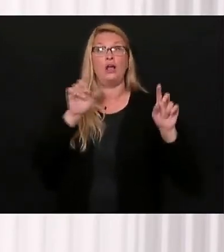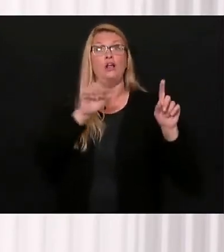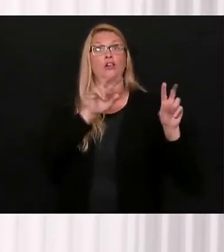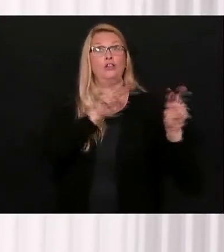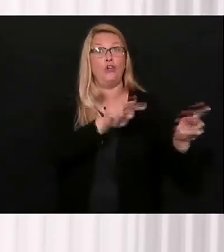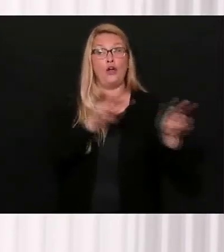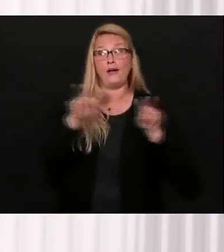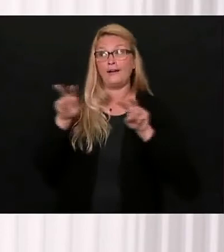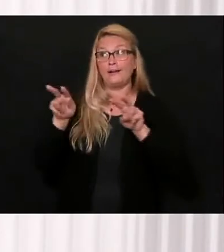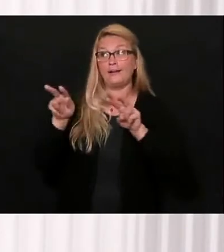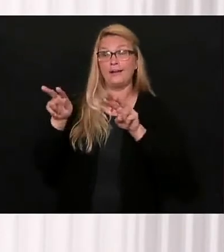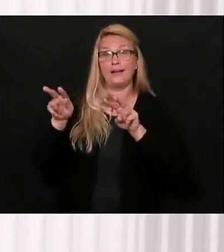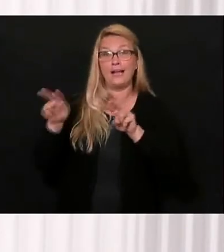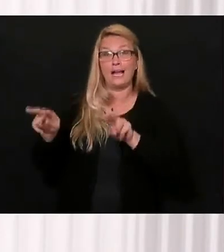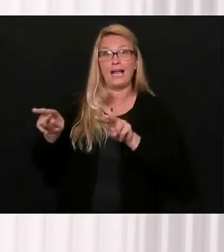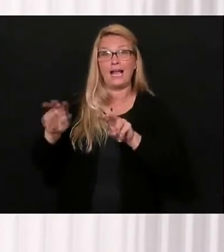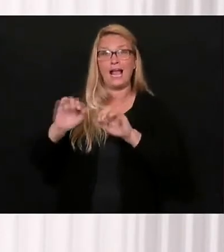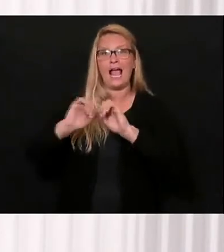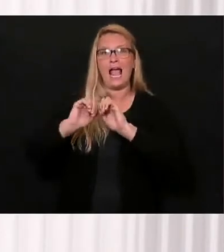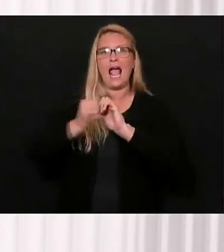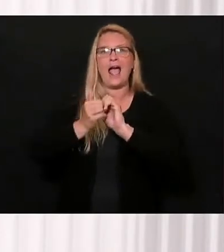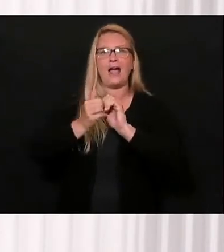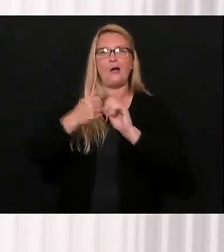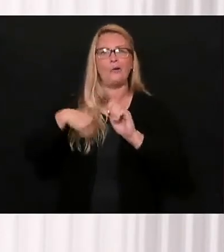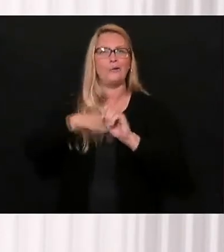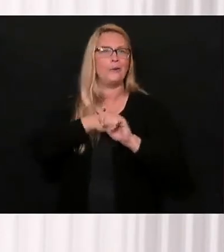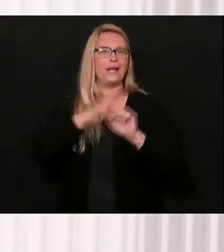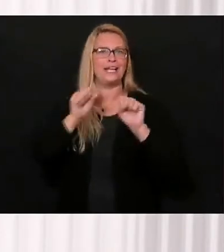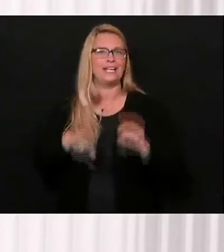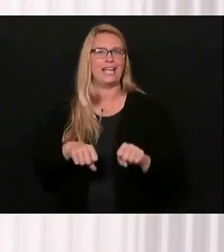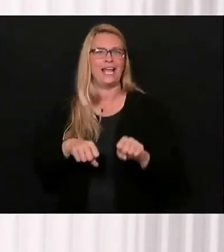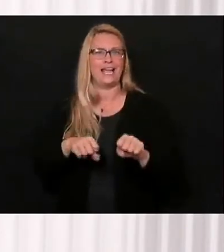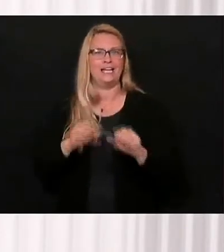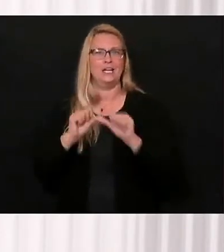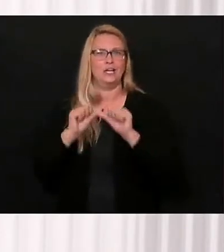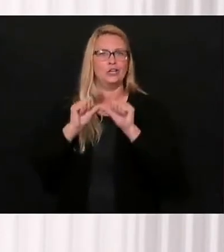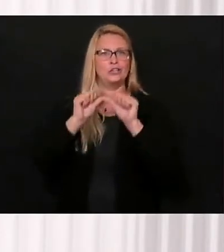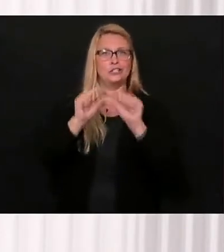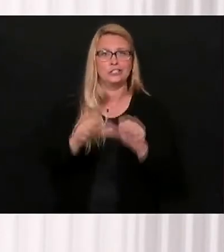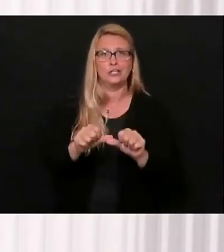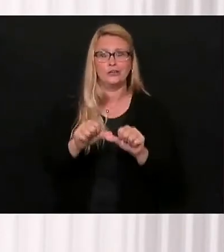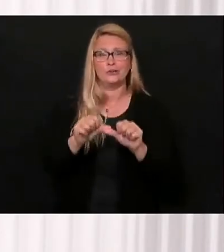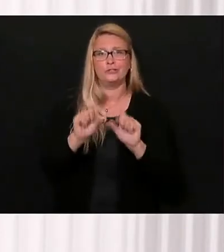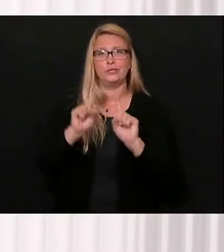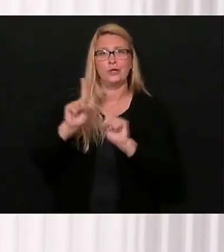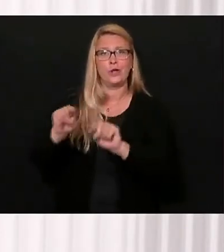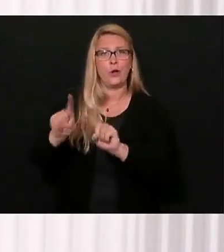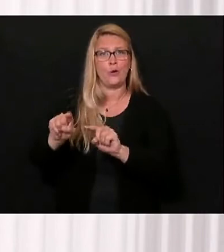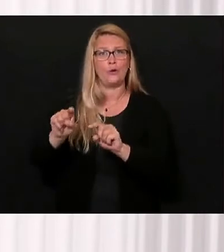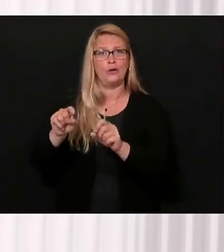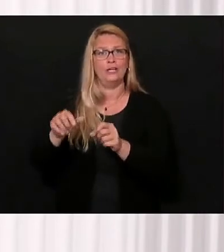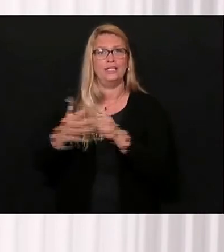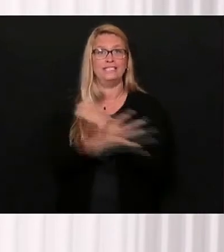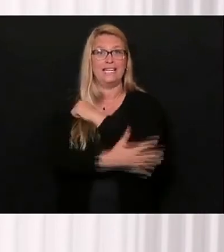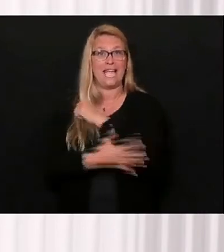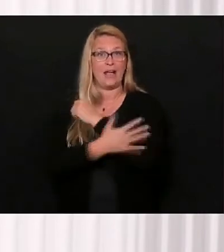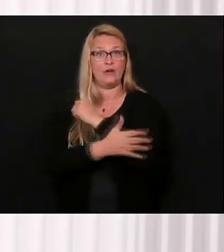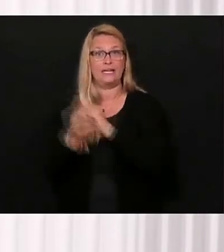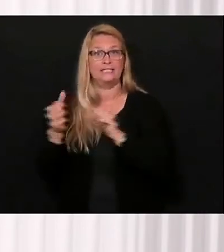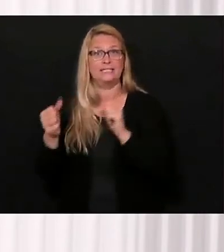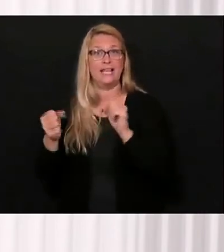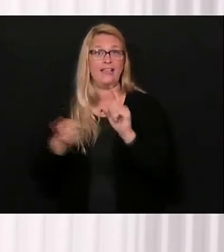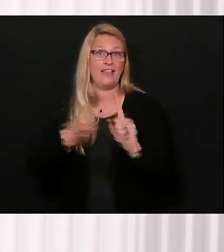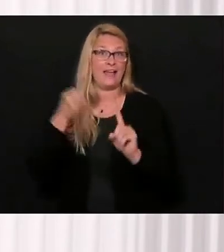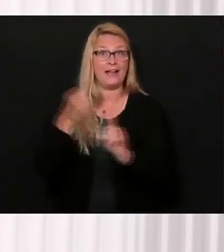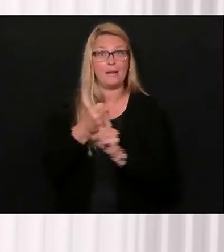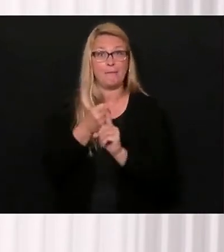we create steady state capability within counties that minimizes the impact on local health